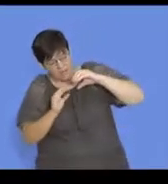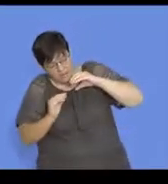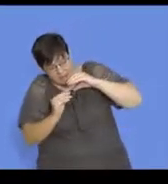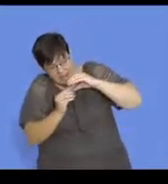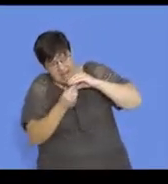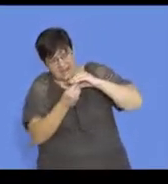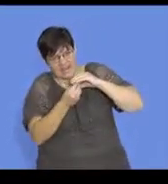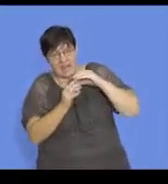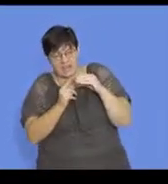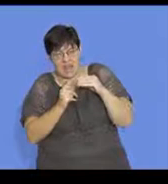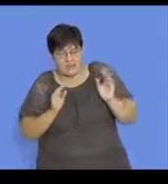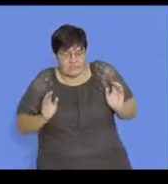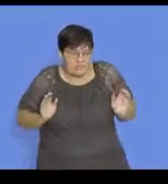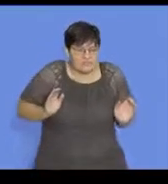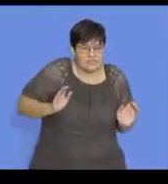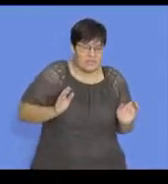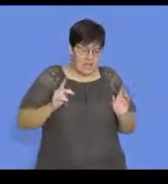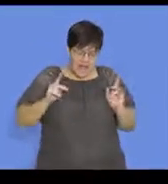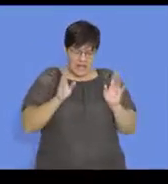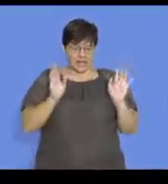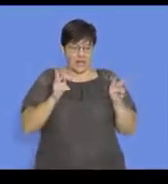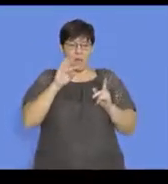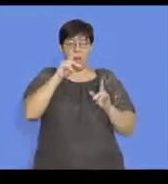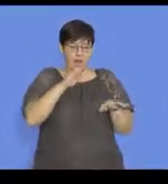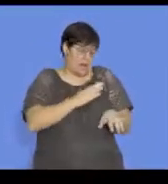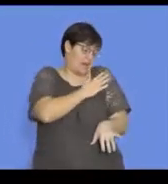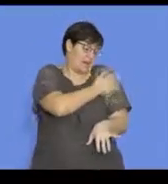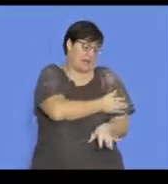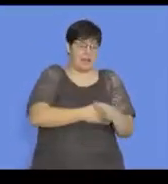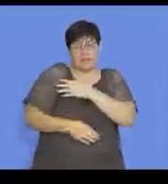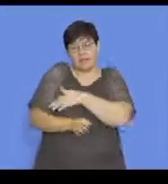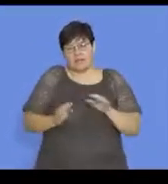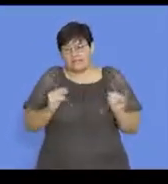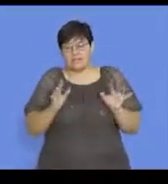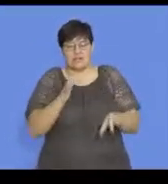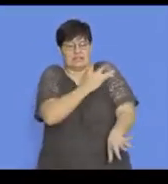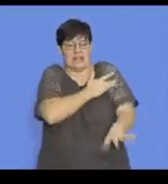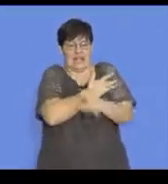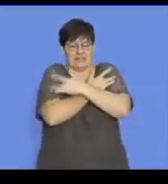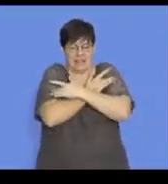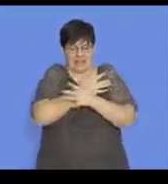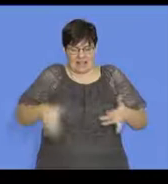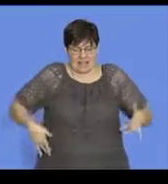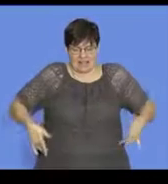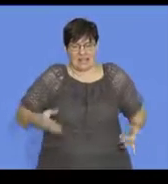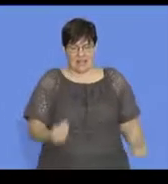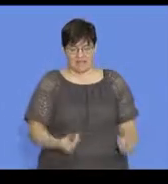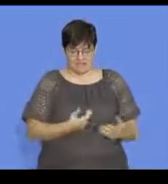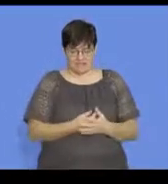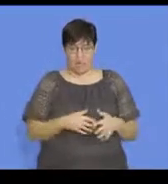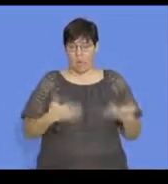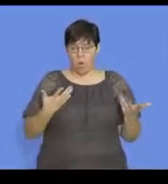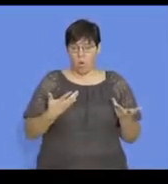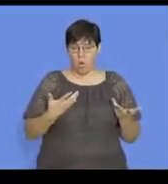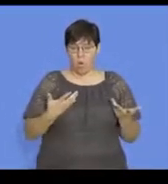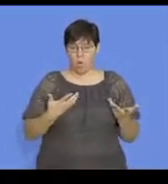brush across the pollen. And what's the pollen going to do? We're going to see this now. It's going to stick to him. Or if he's got pollen